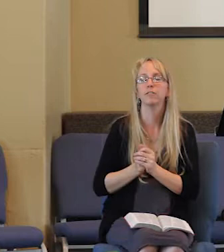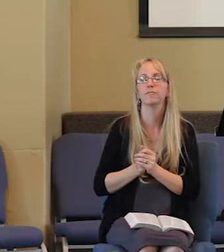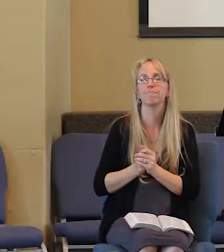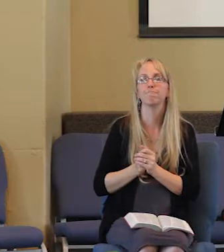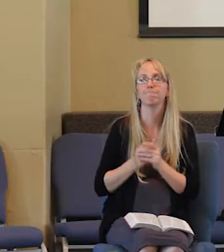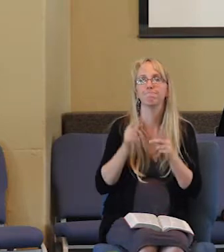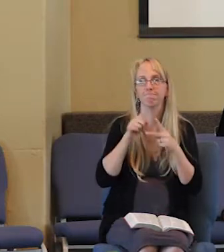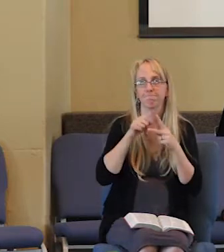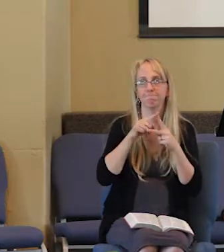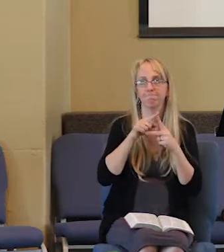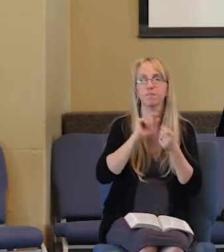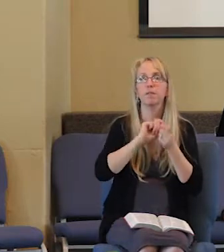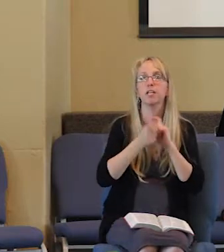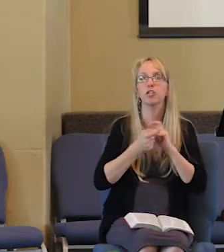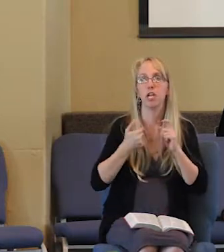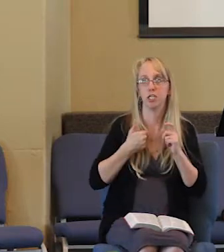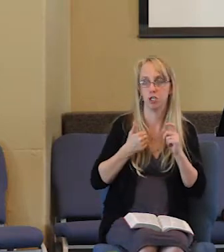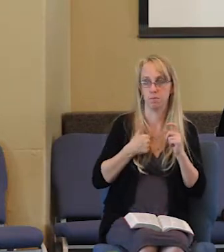me.